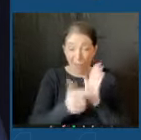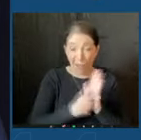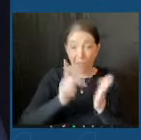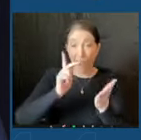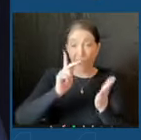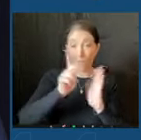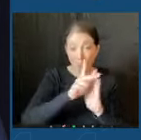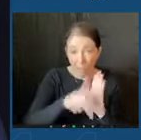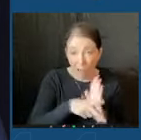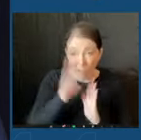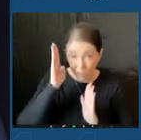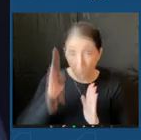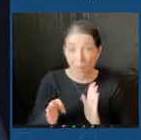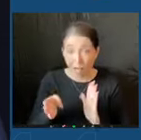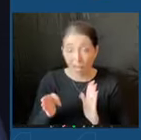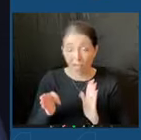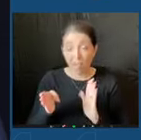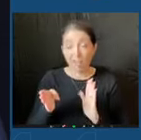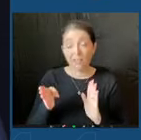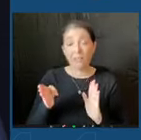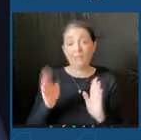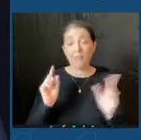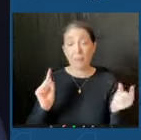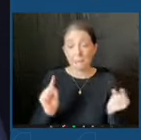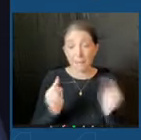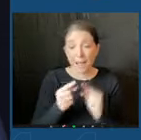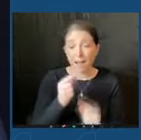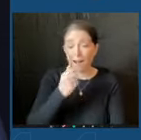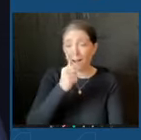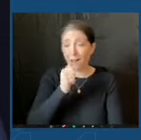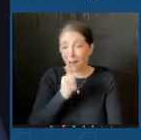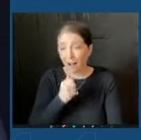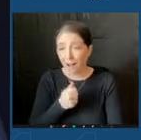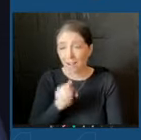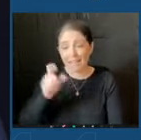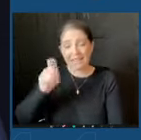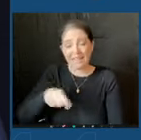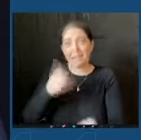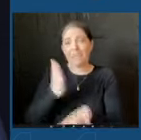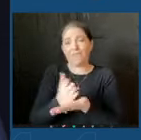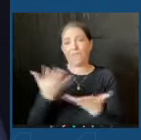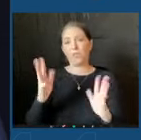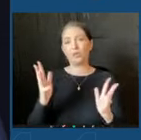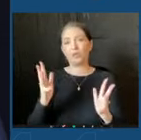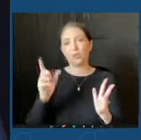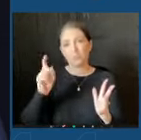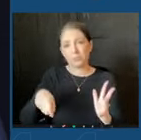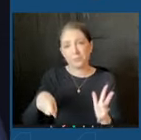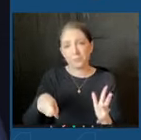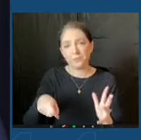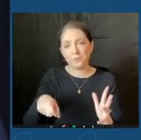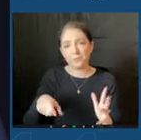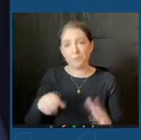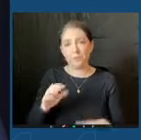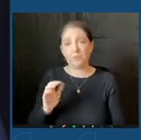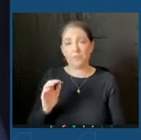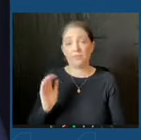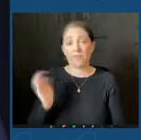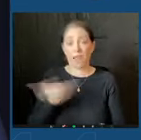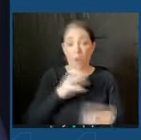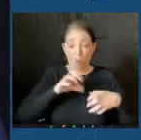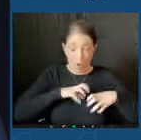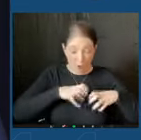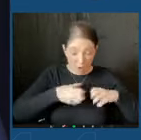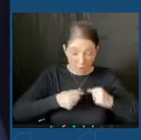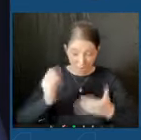We need to end the pain and suffering. The scale of our individual grief is beyond description.